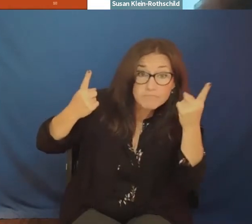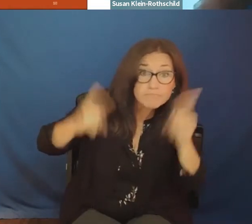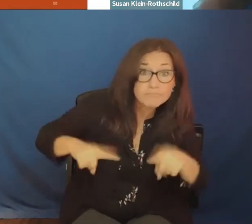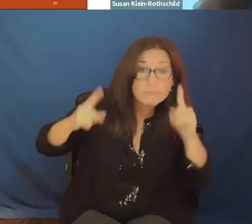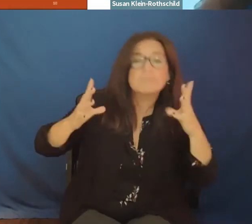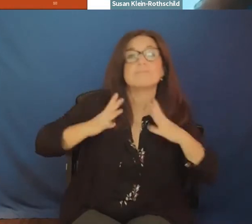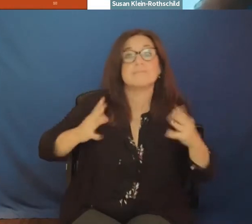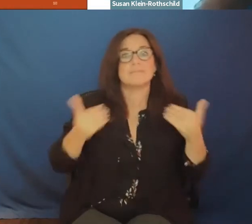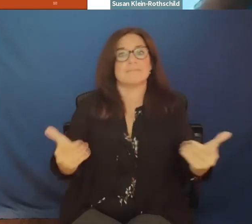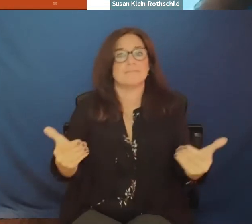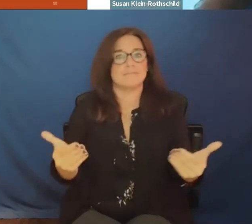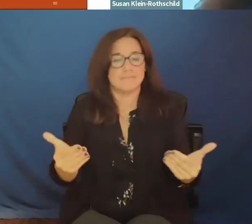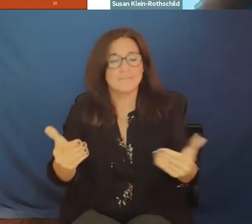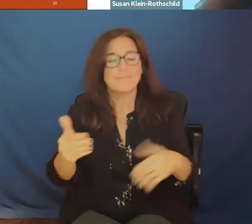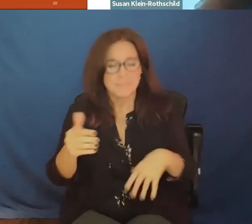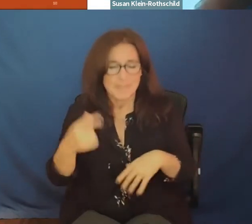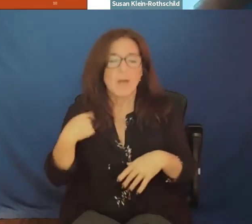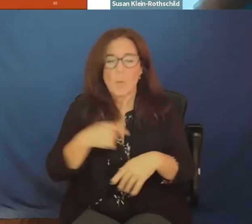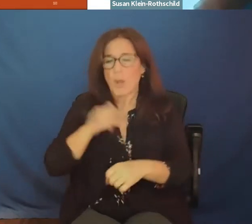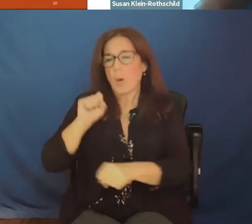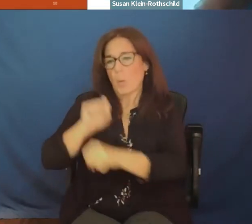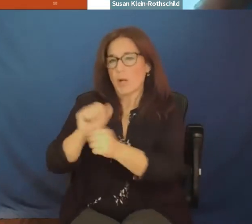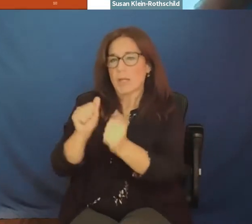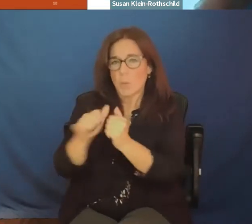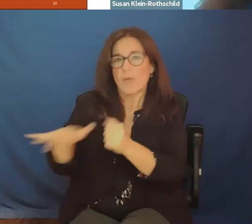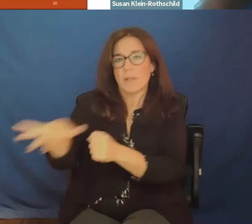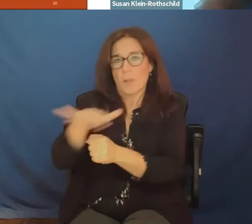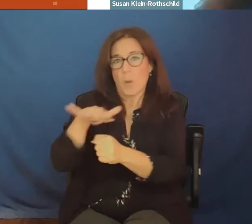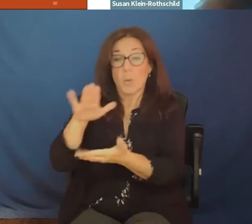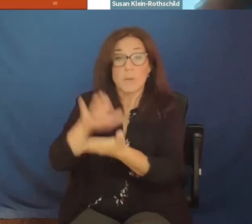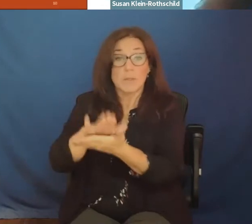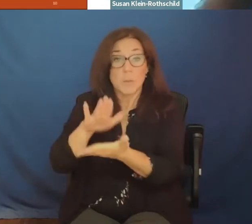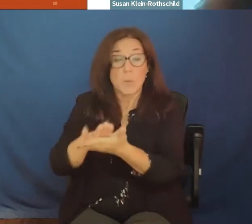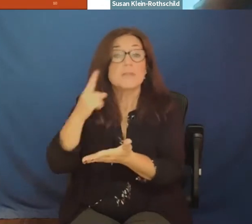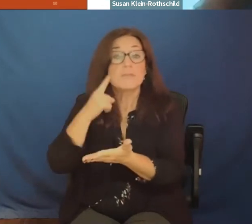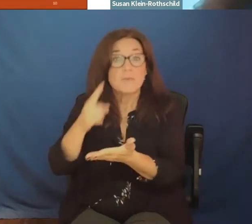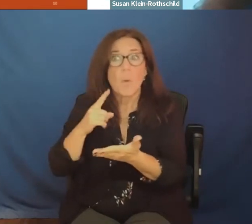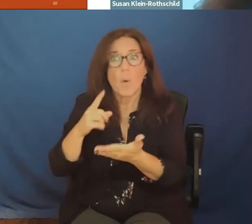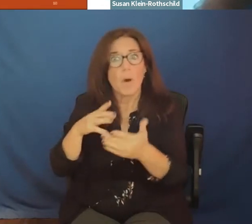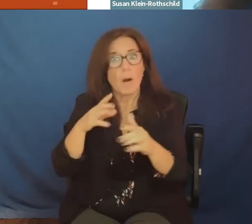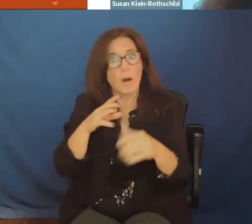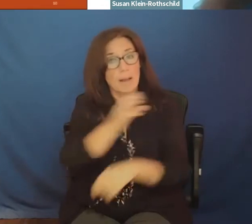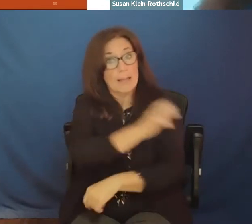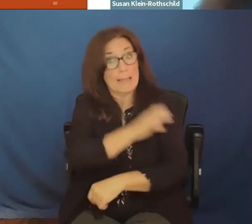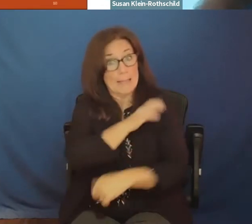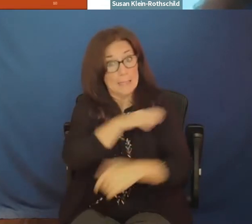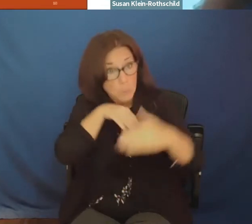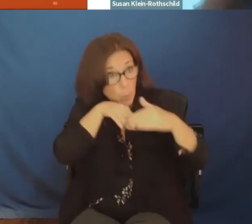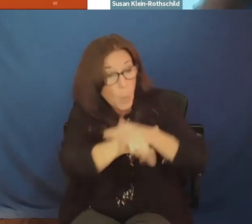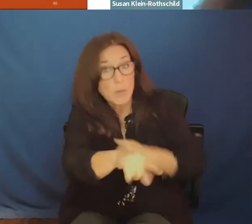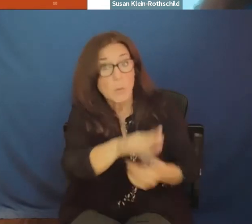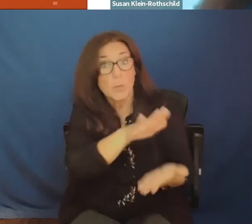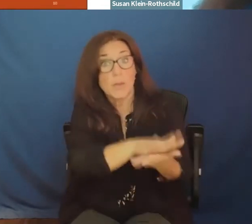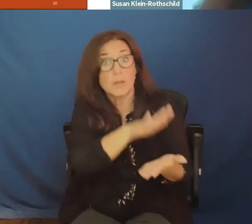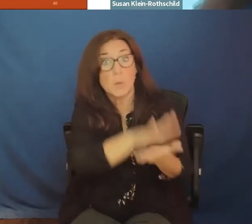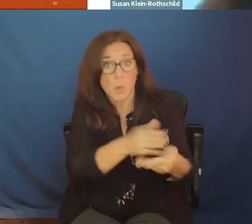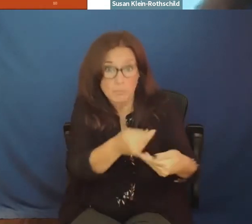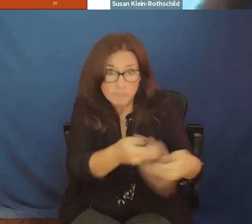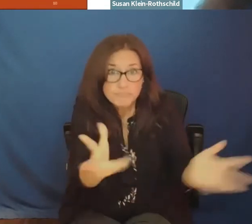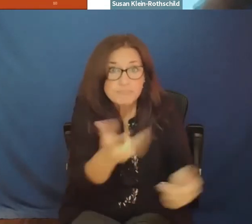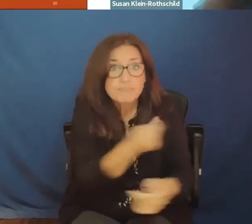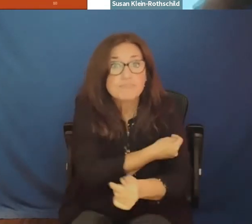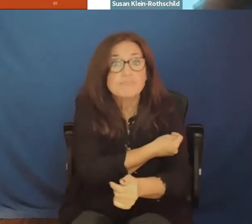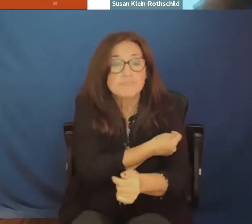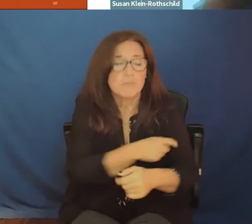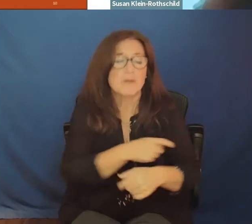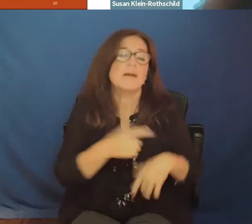Thursday. And we are working with local schools to bring clinics into the school to make them available. We're looking at late